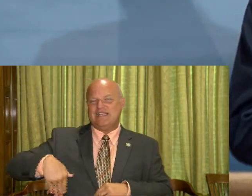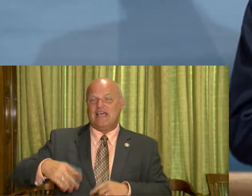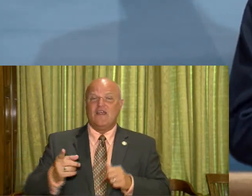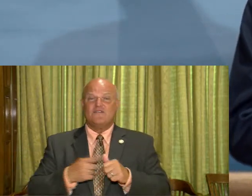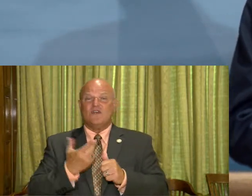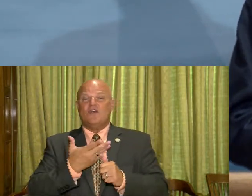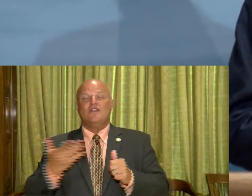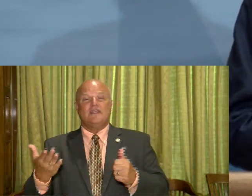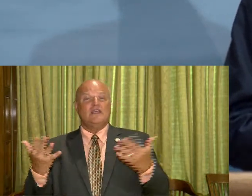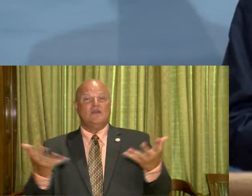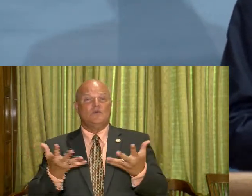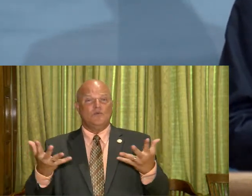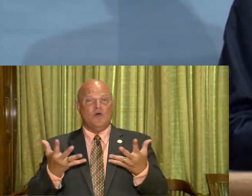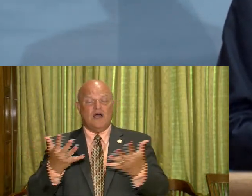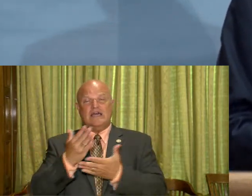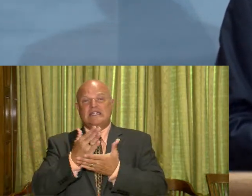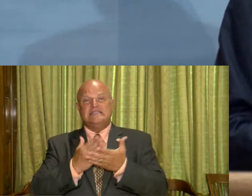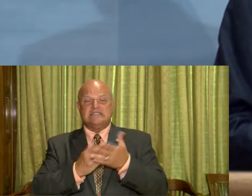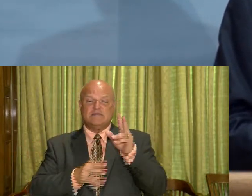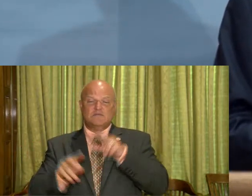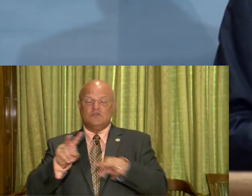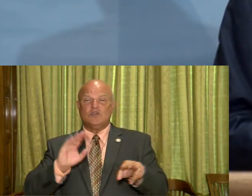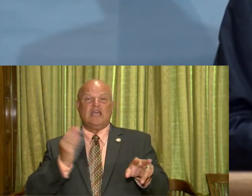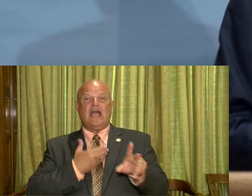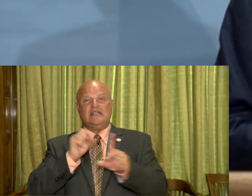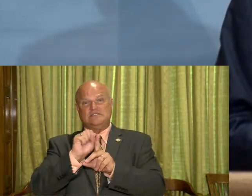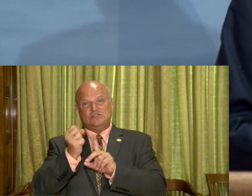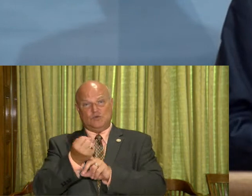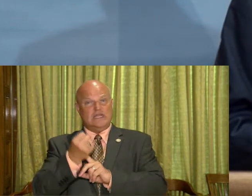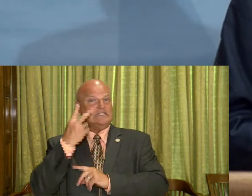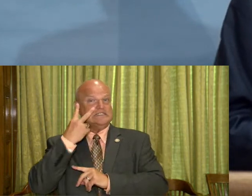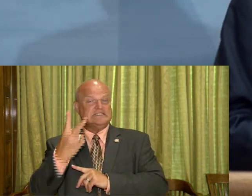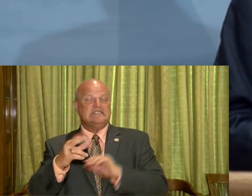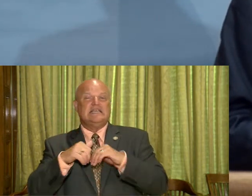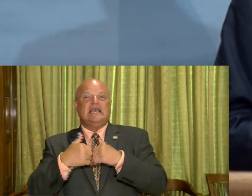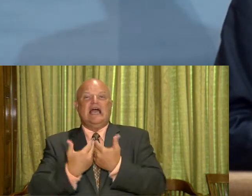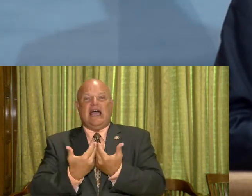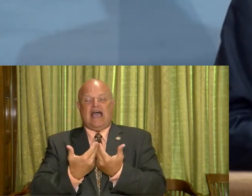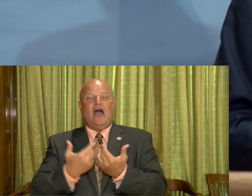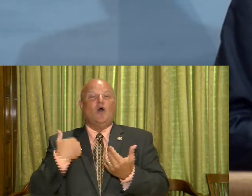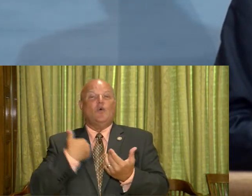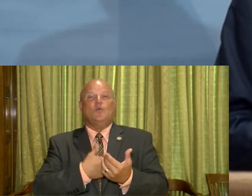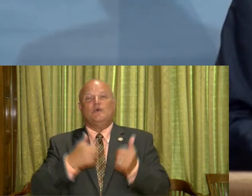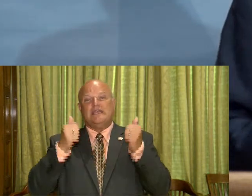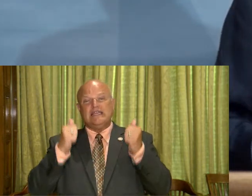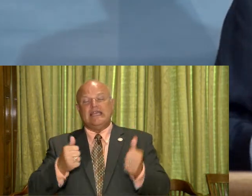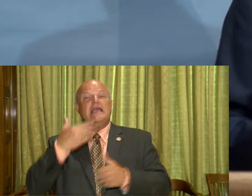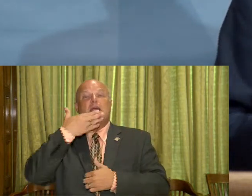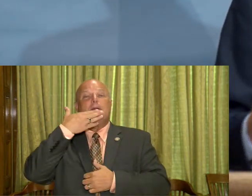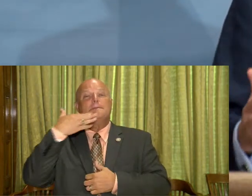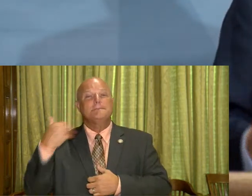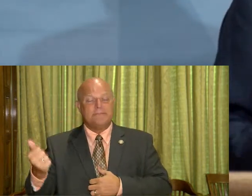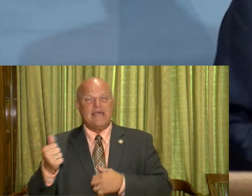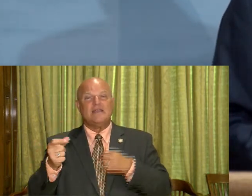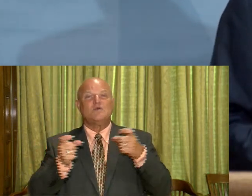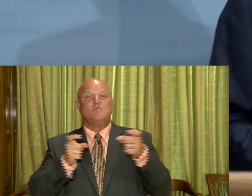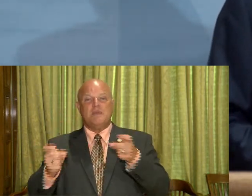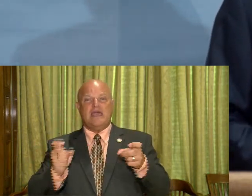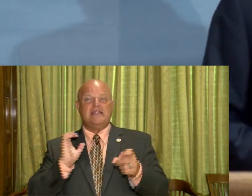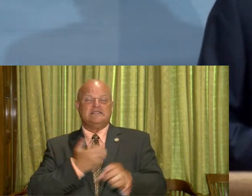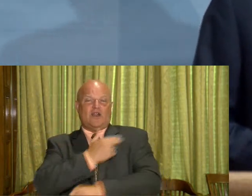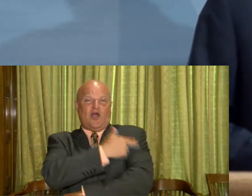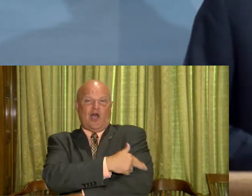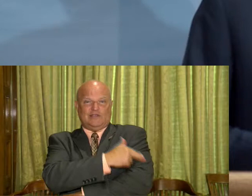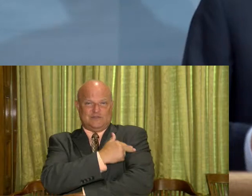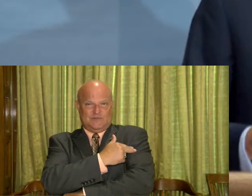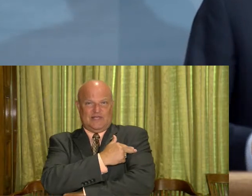thing is going to be some looking at our situation to see how we can better manage our